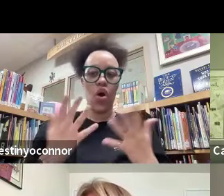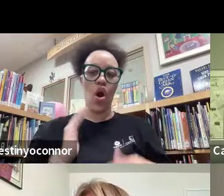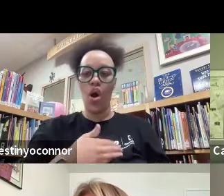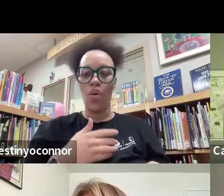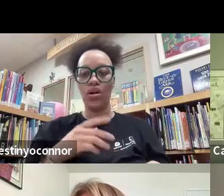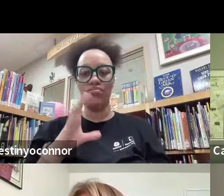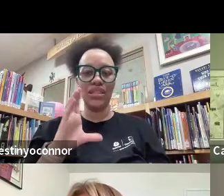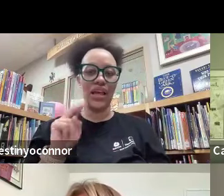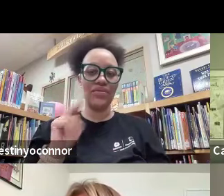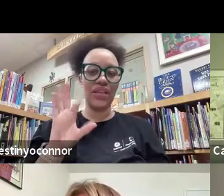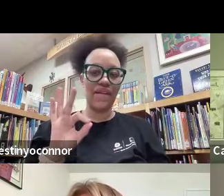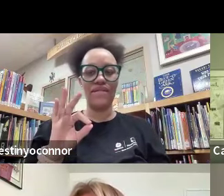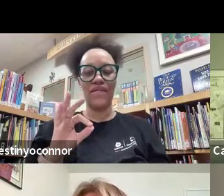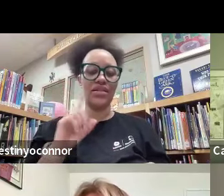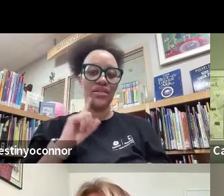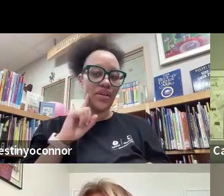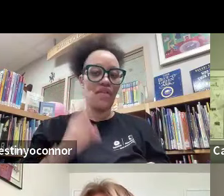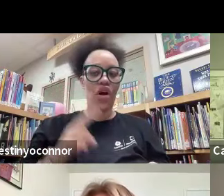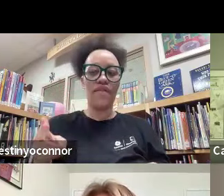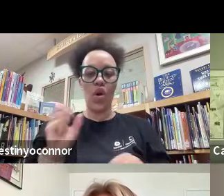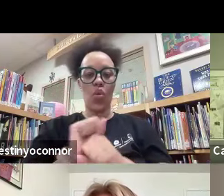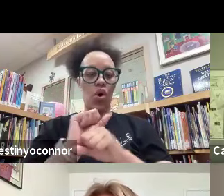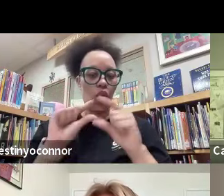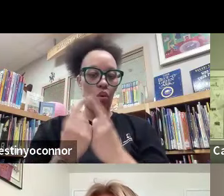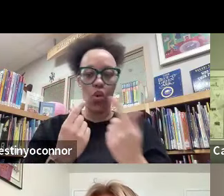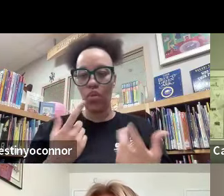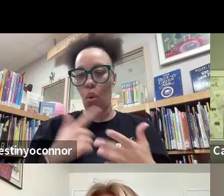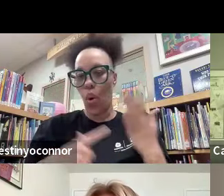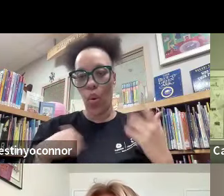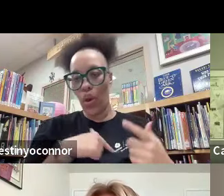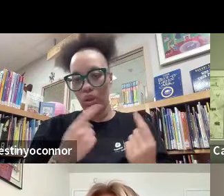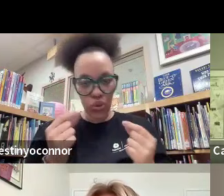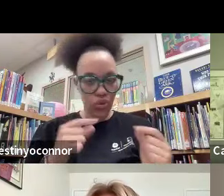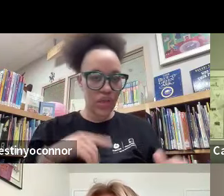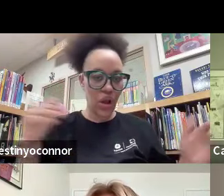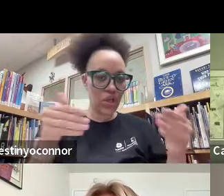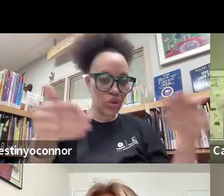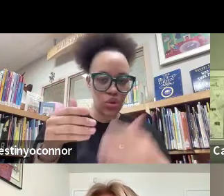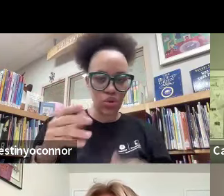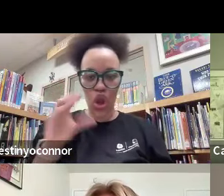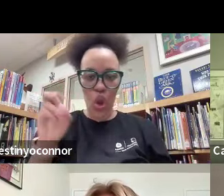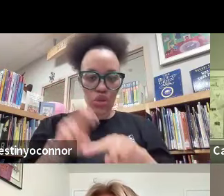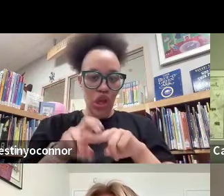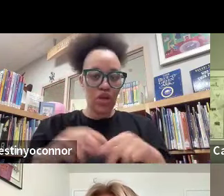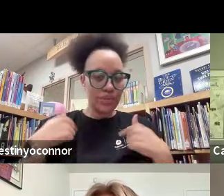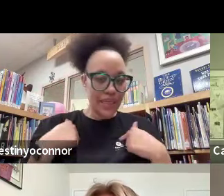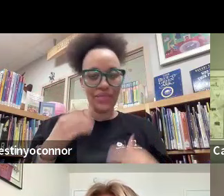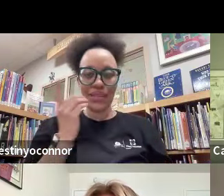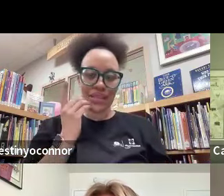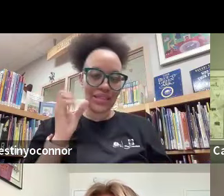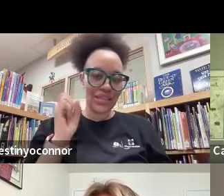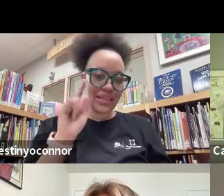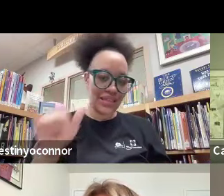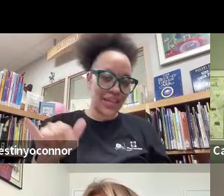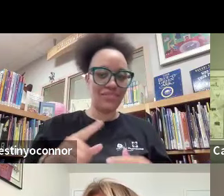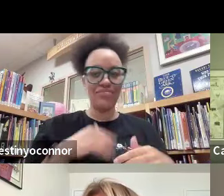And we'll explain more as we go along about the CNCF Deaf and Hard of Hearing Working Group. which is what we are. And